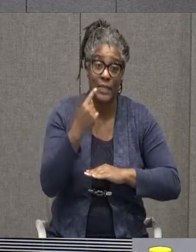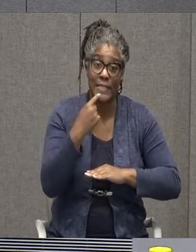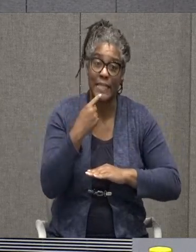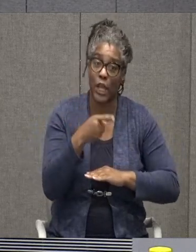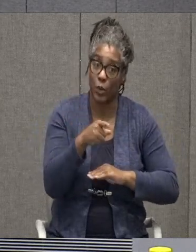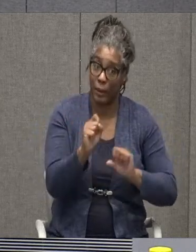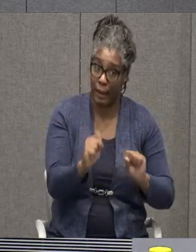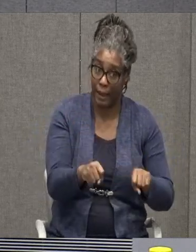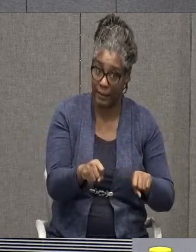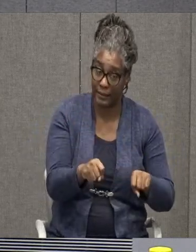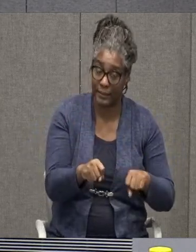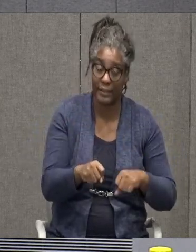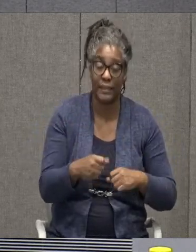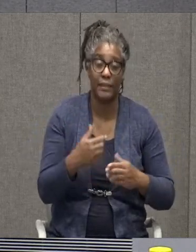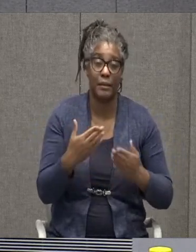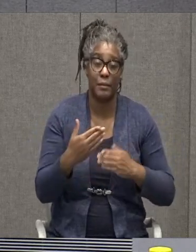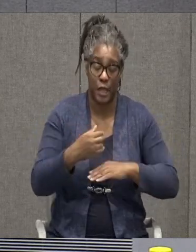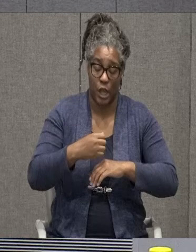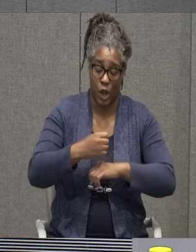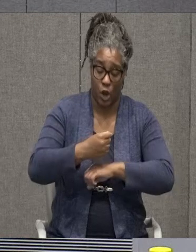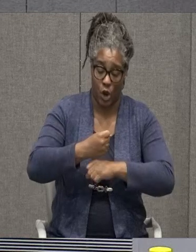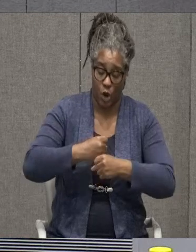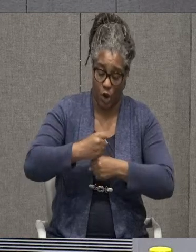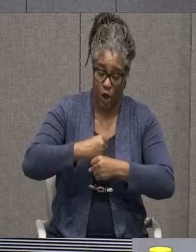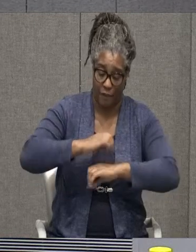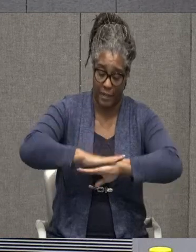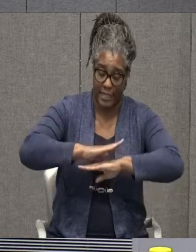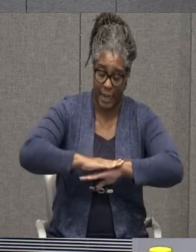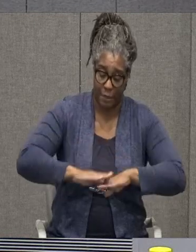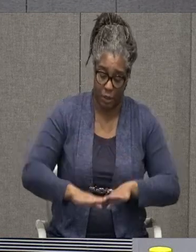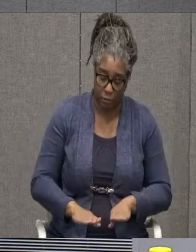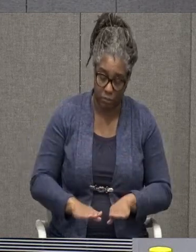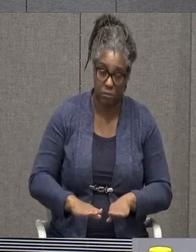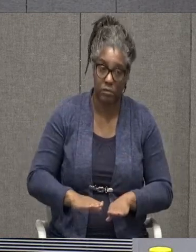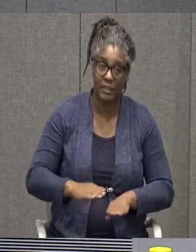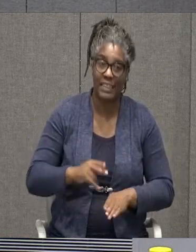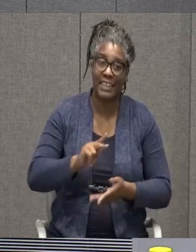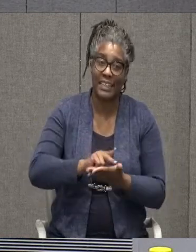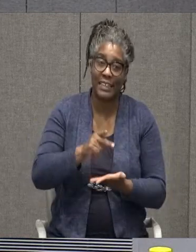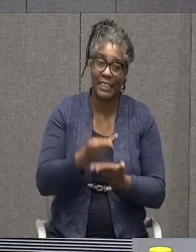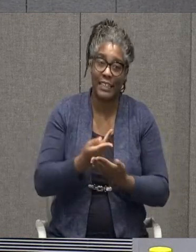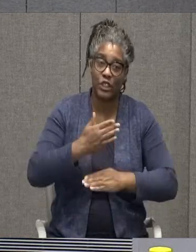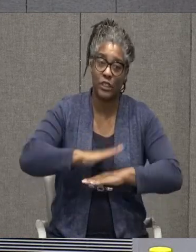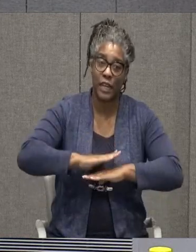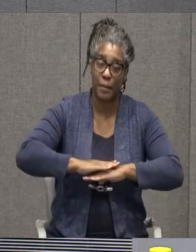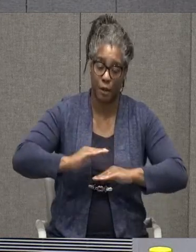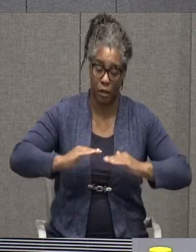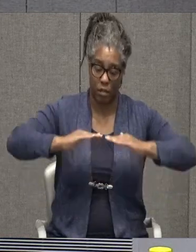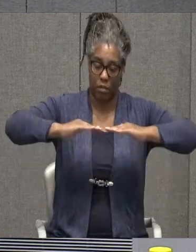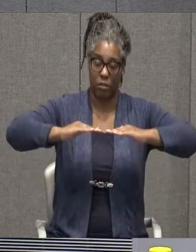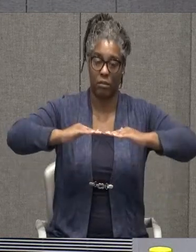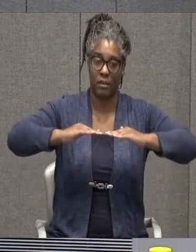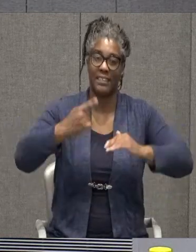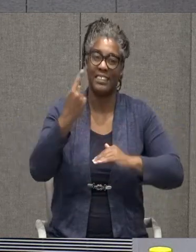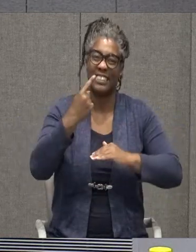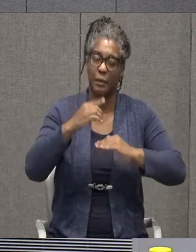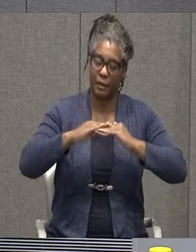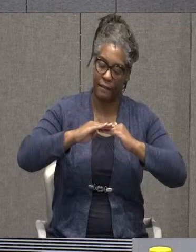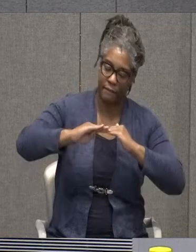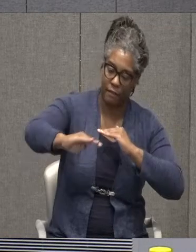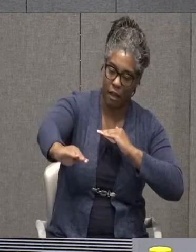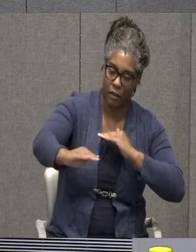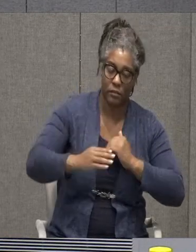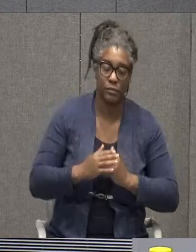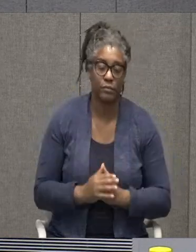table or a kitchen table, you could even use the floor. Whatever you have that's a flat surface. You're gonna